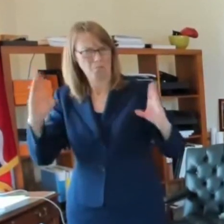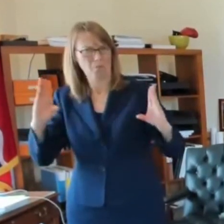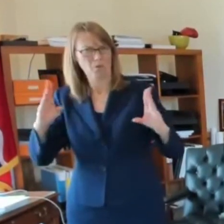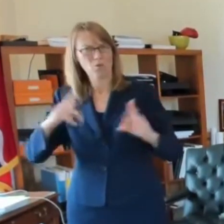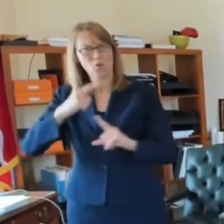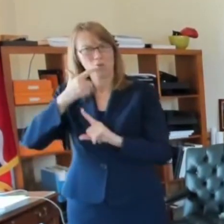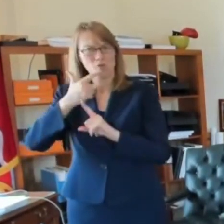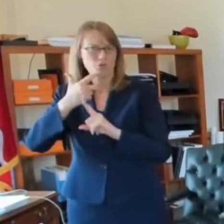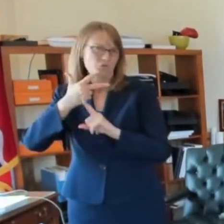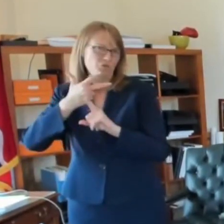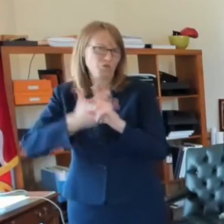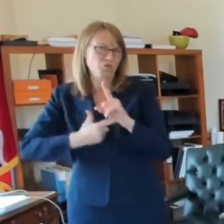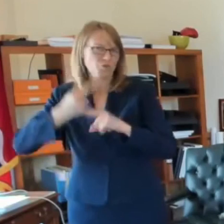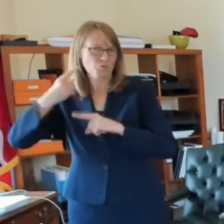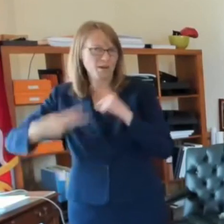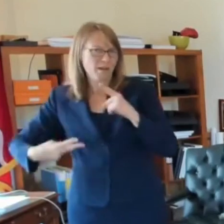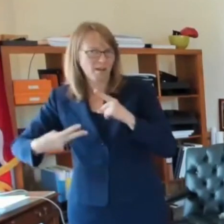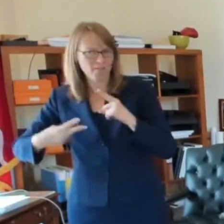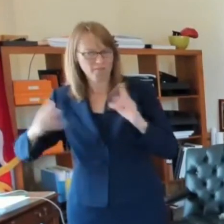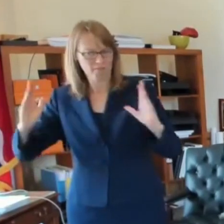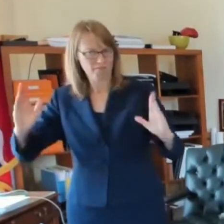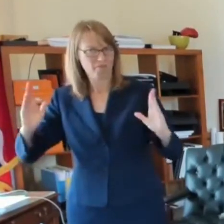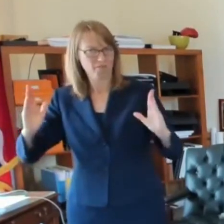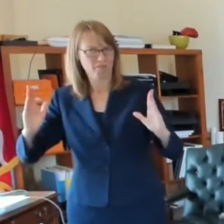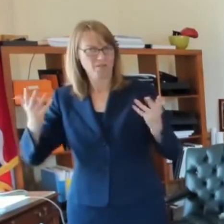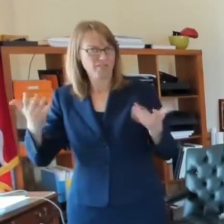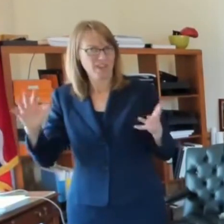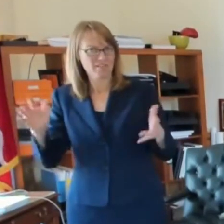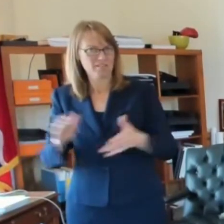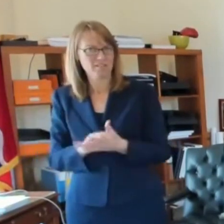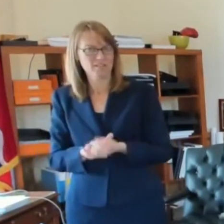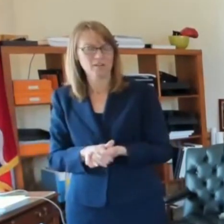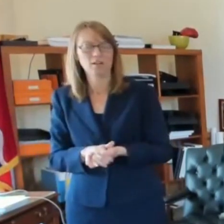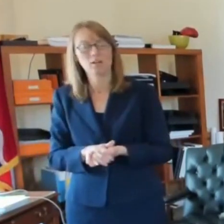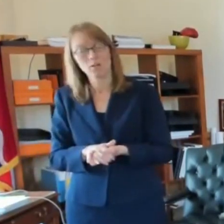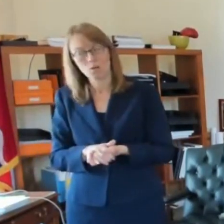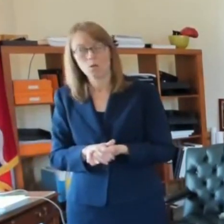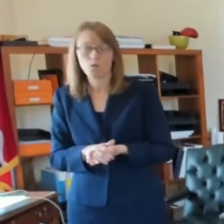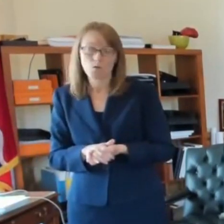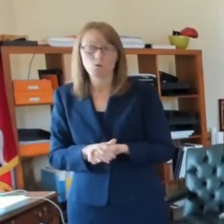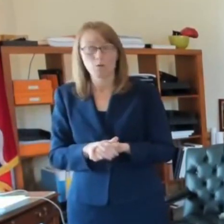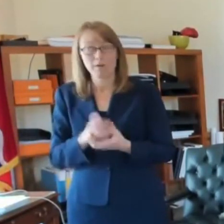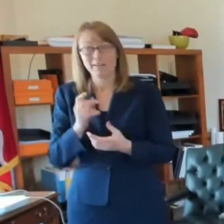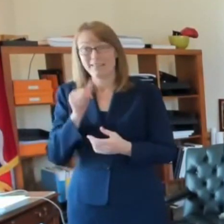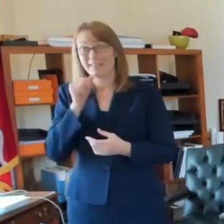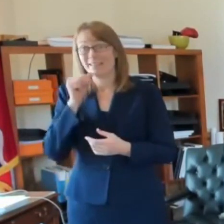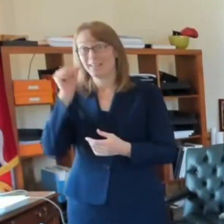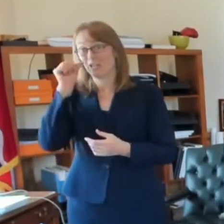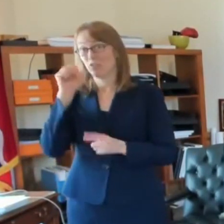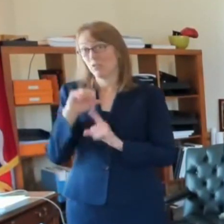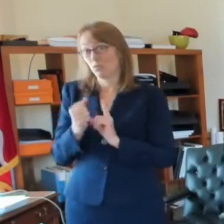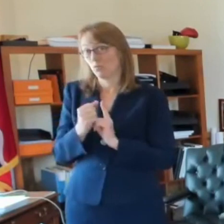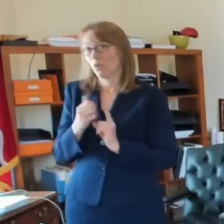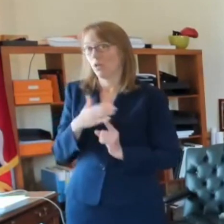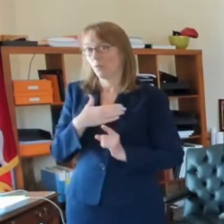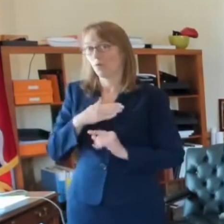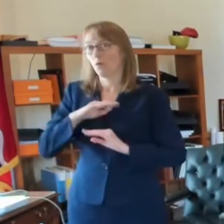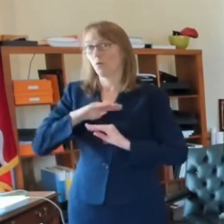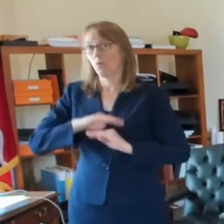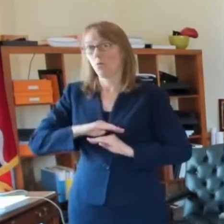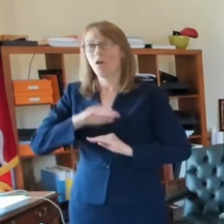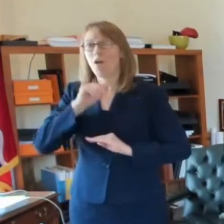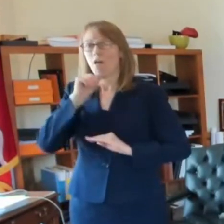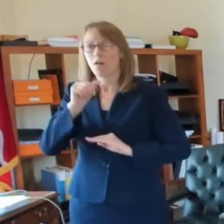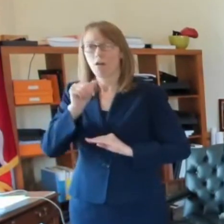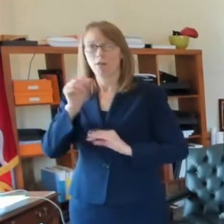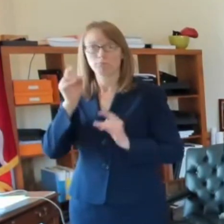So we're happy the situation wasn't worse yesterday. You'll see on our Facebook page and on the police